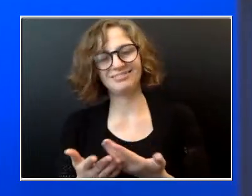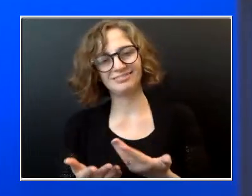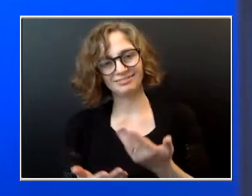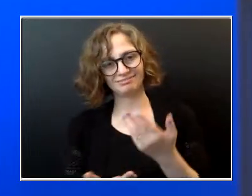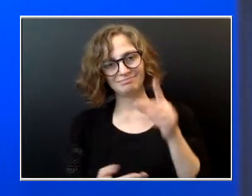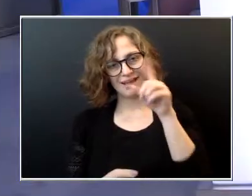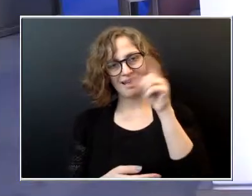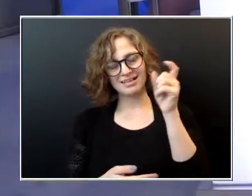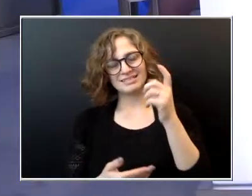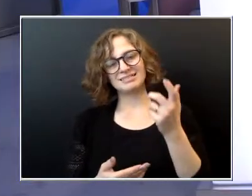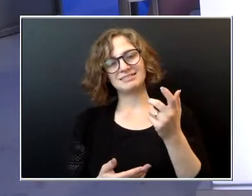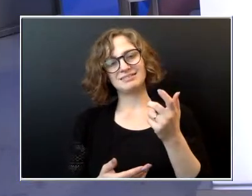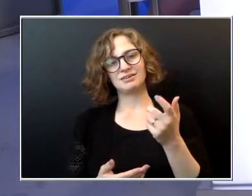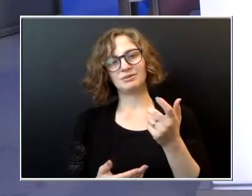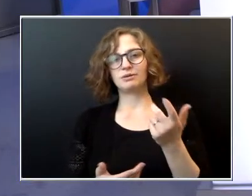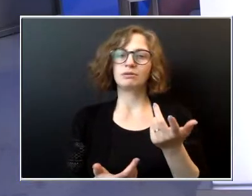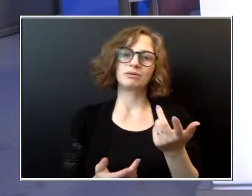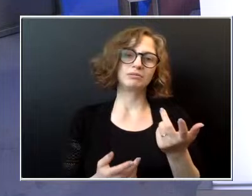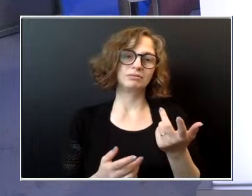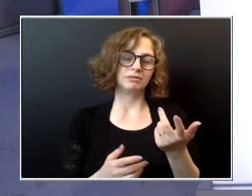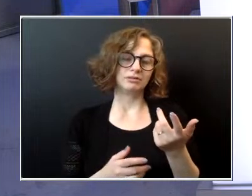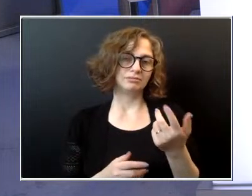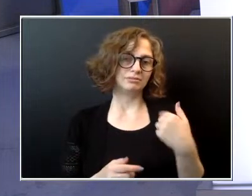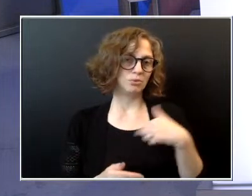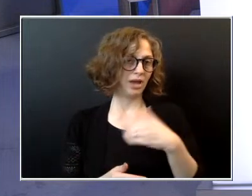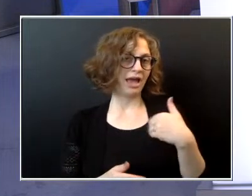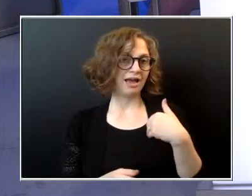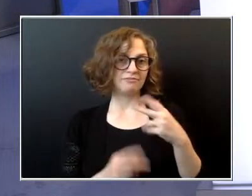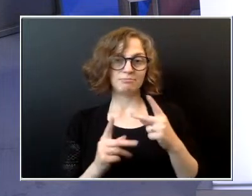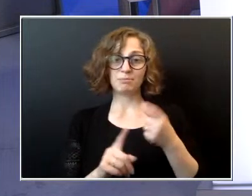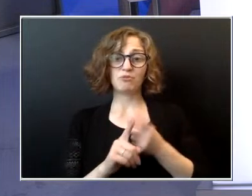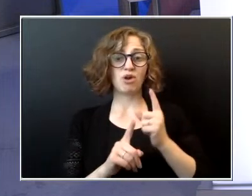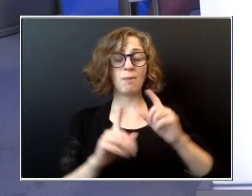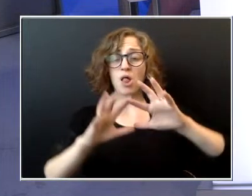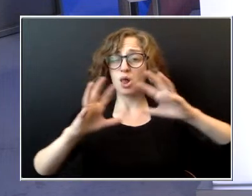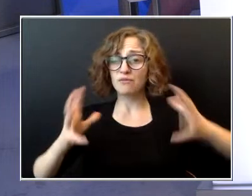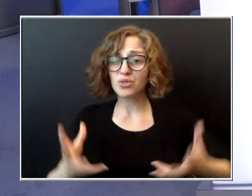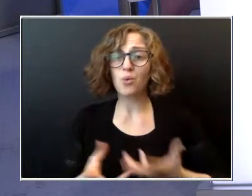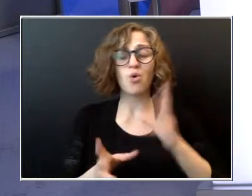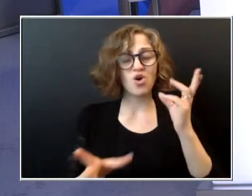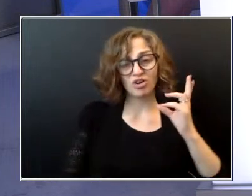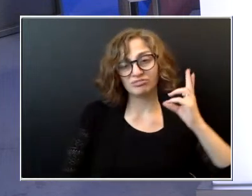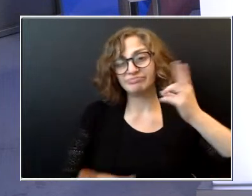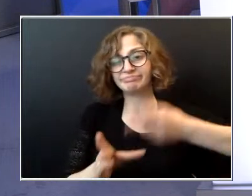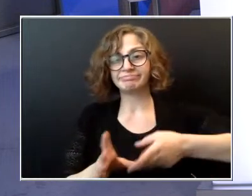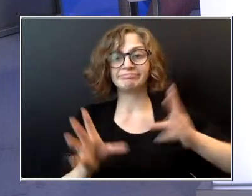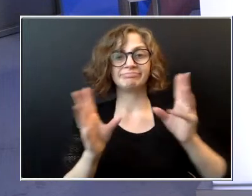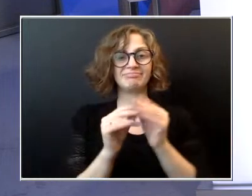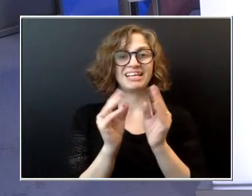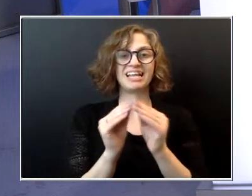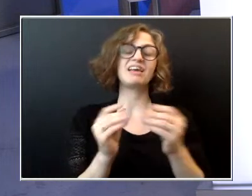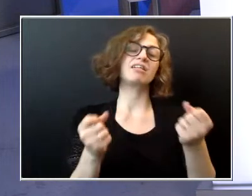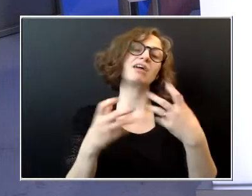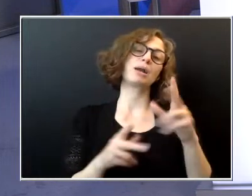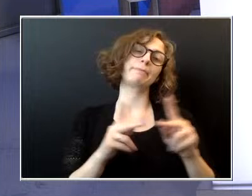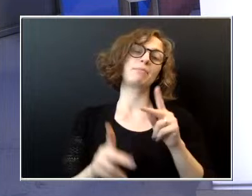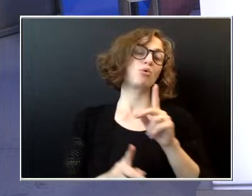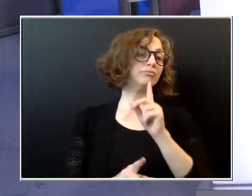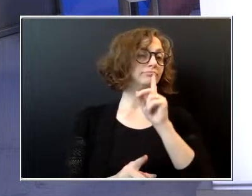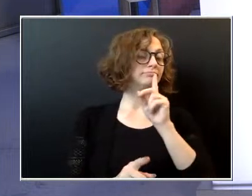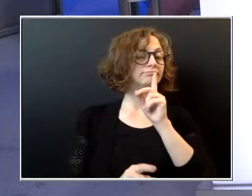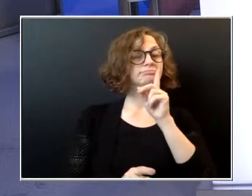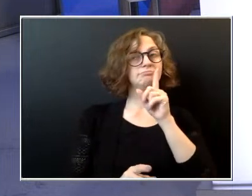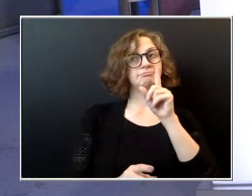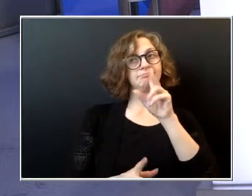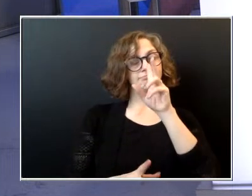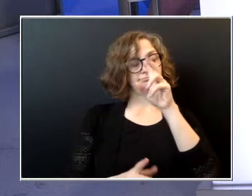we have people from all over the country and world sometimes as part of those meetings, and lots of folks who are actively engaged in the front lines of research in those areas,